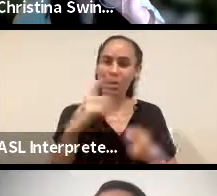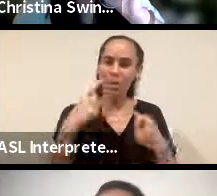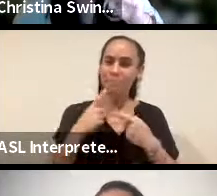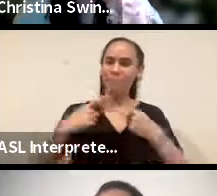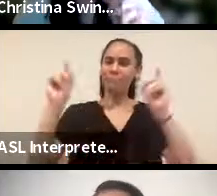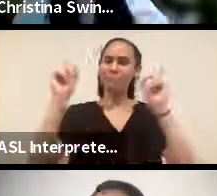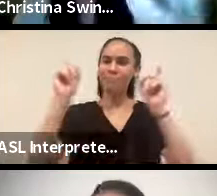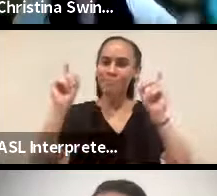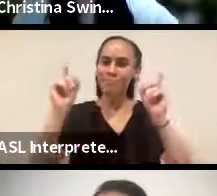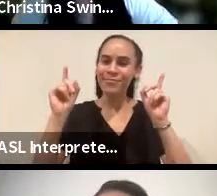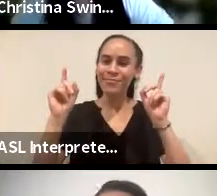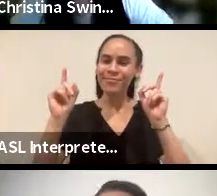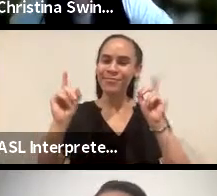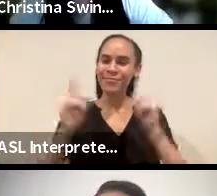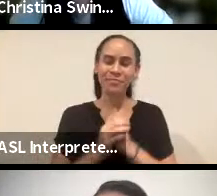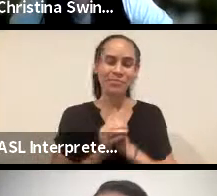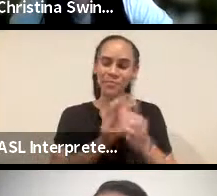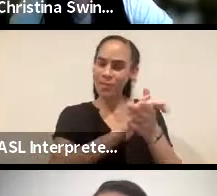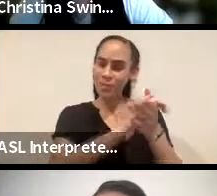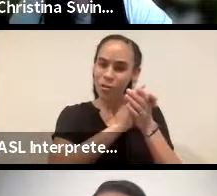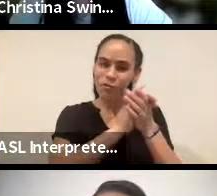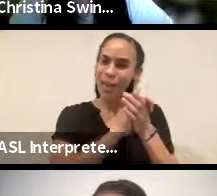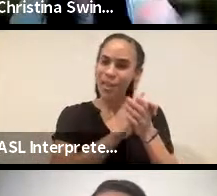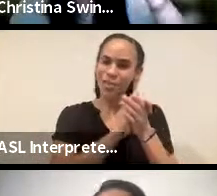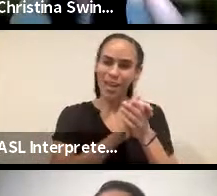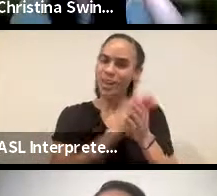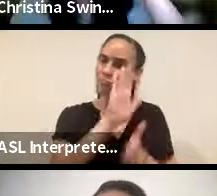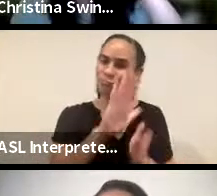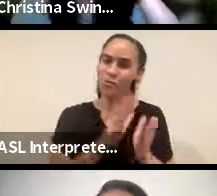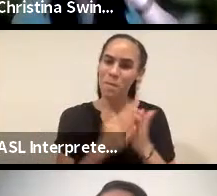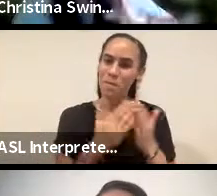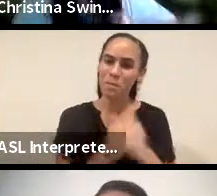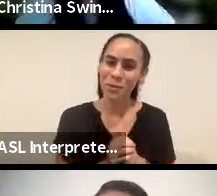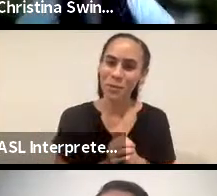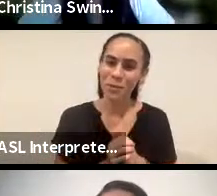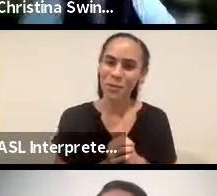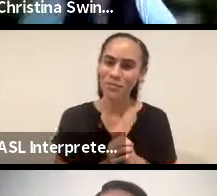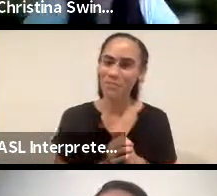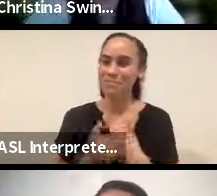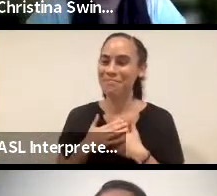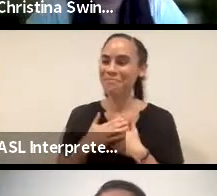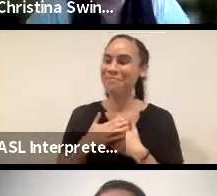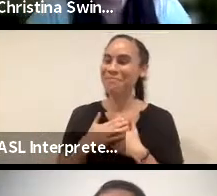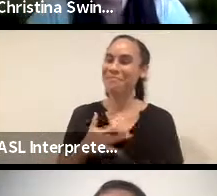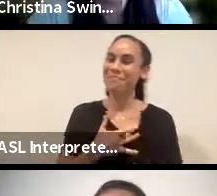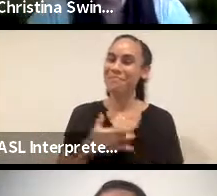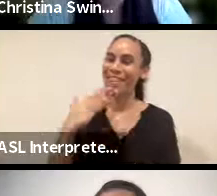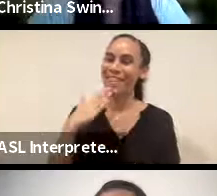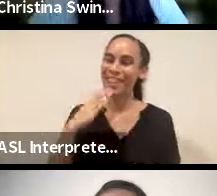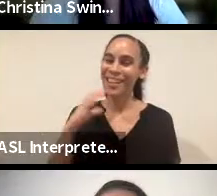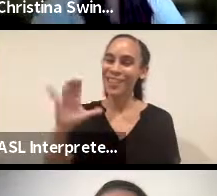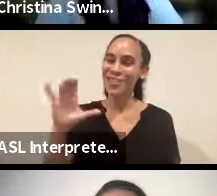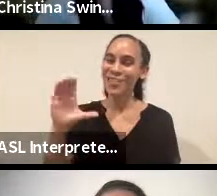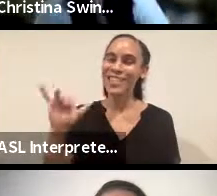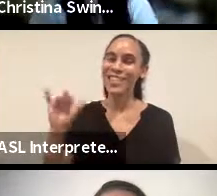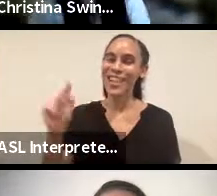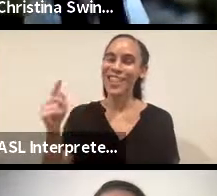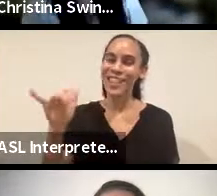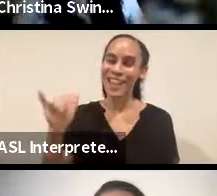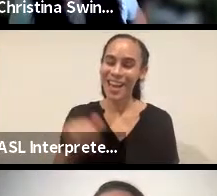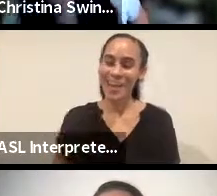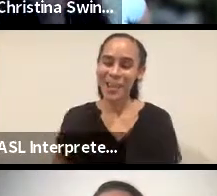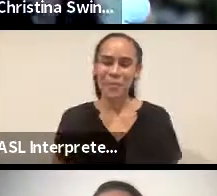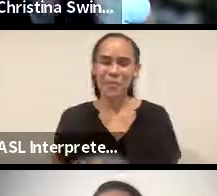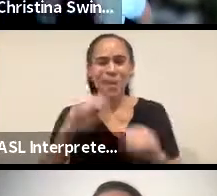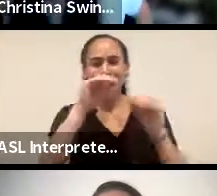have experienced. And congratulations on the book. Thank you, Cynthia. Oh, bless. Thank you, Cynthia, for